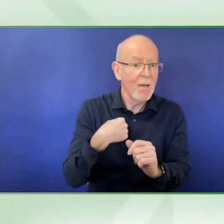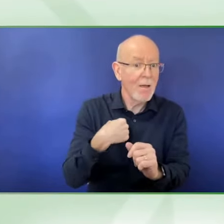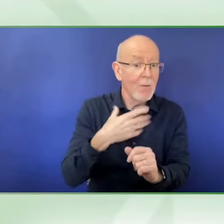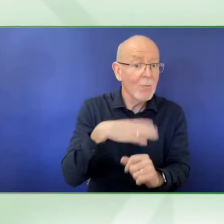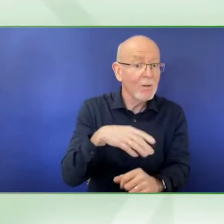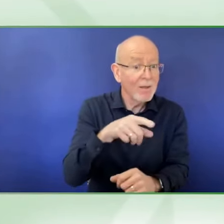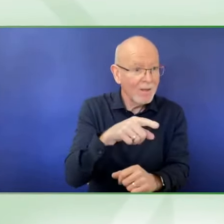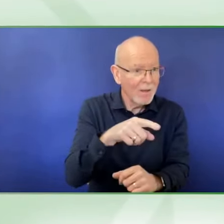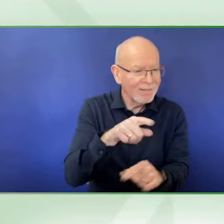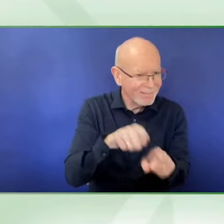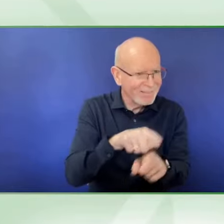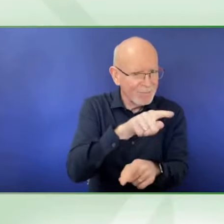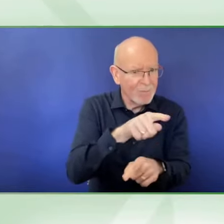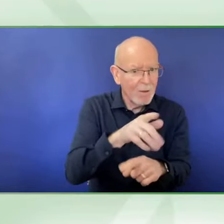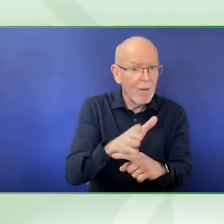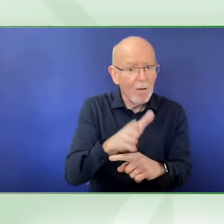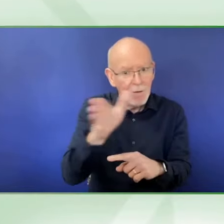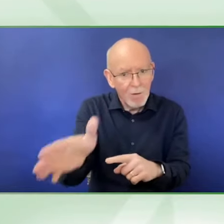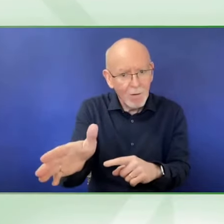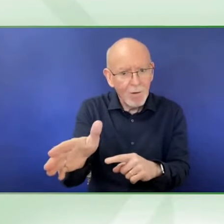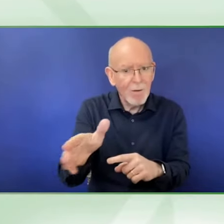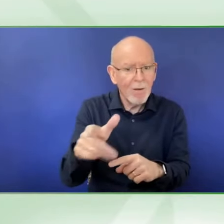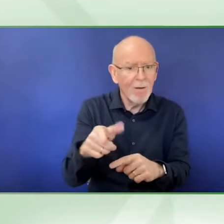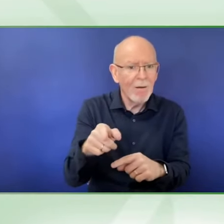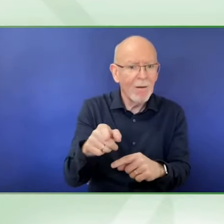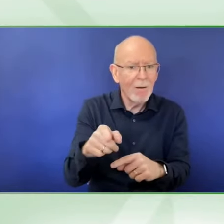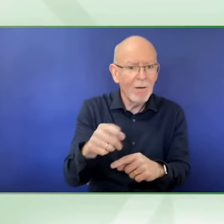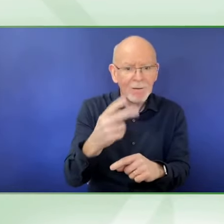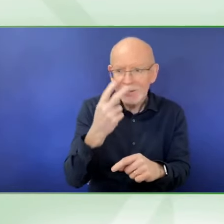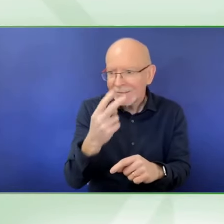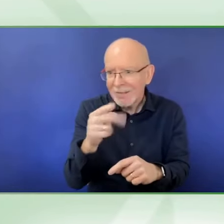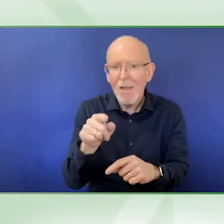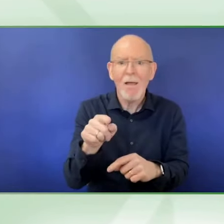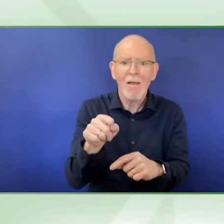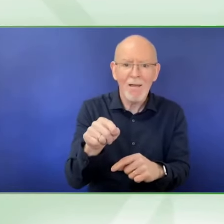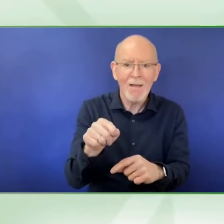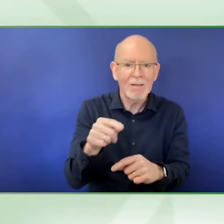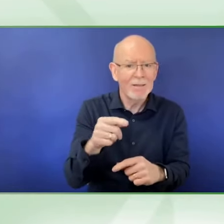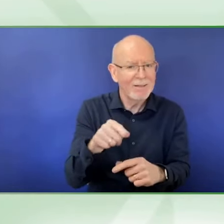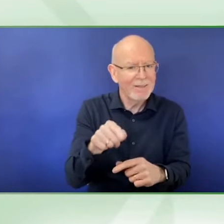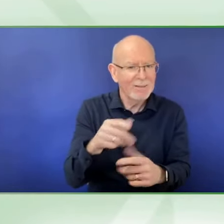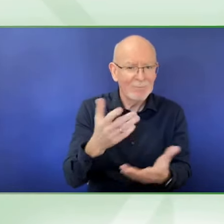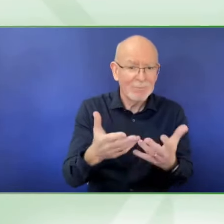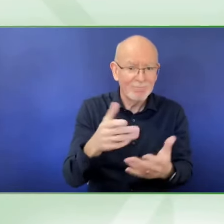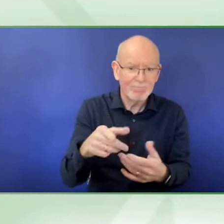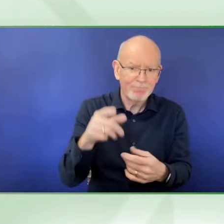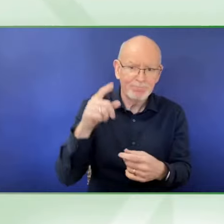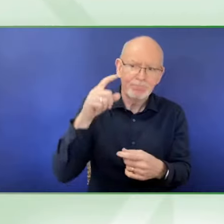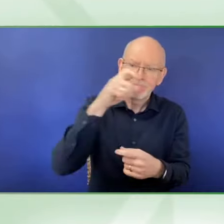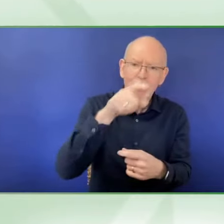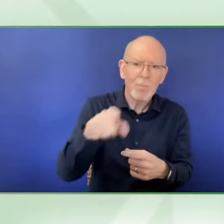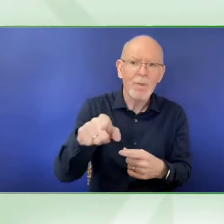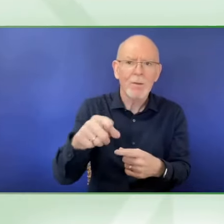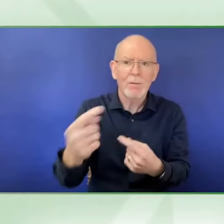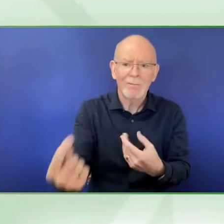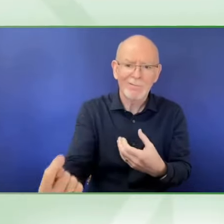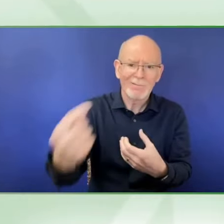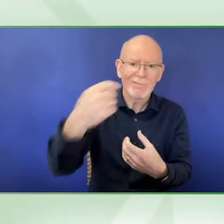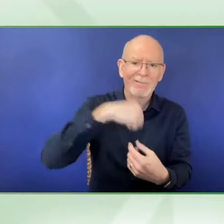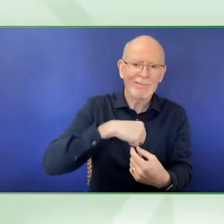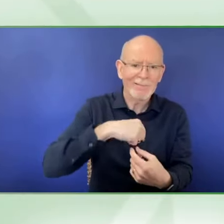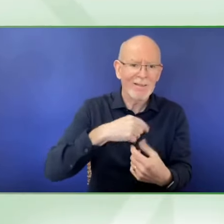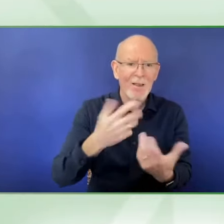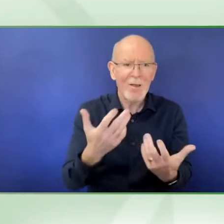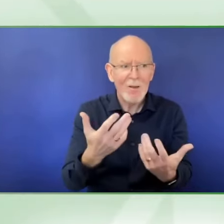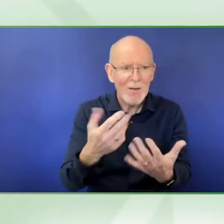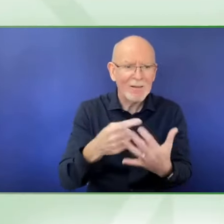whatever. You are just going where they already met and do the activity there, which I think is a